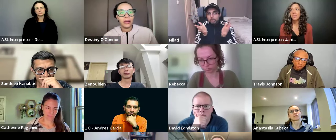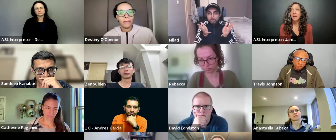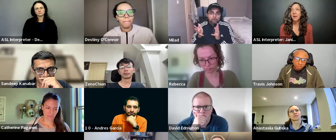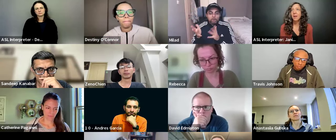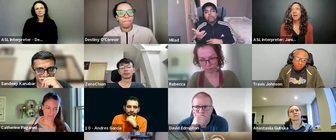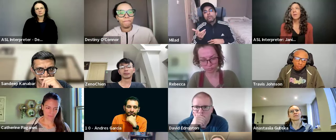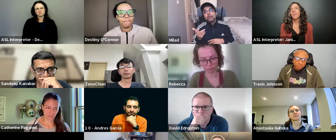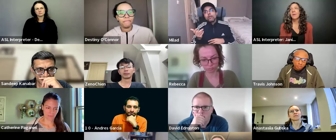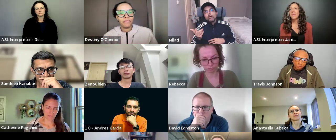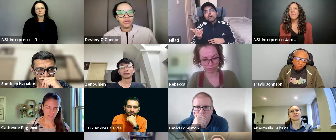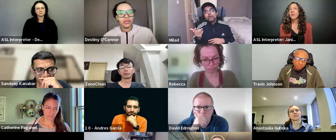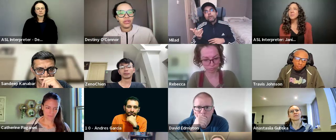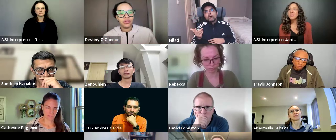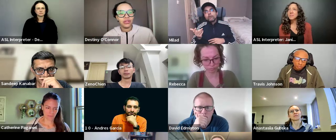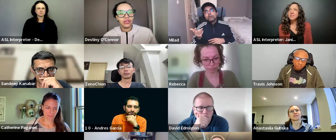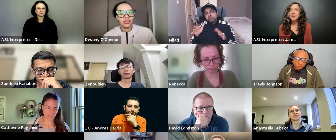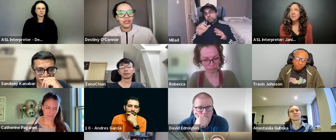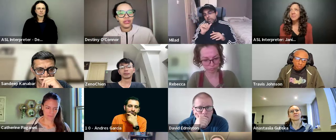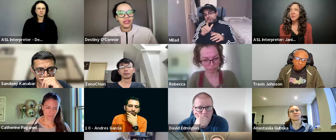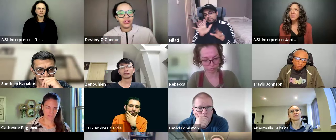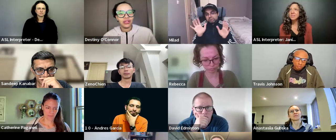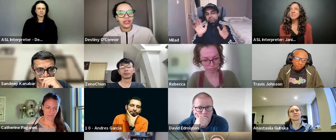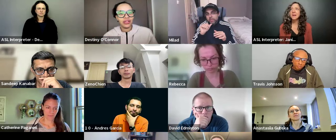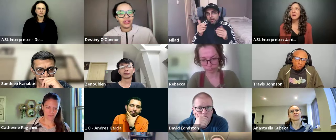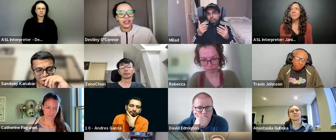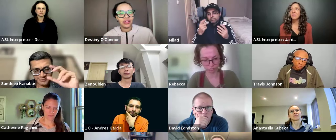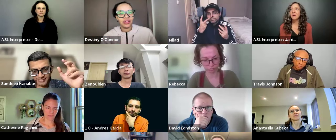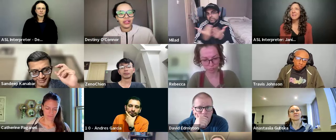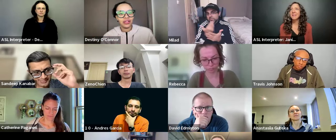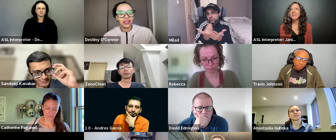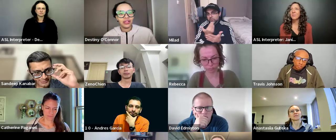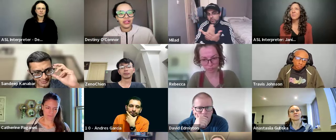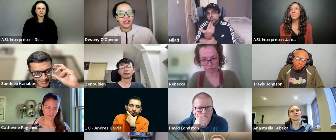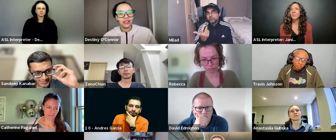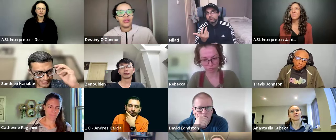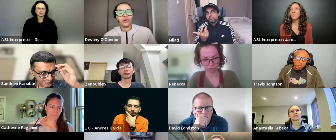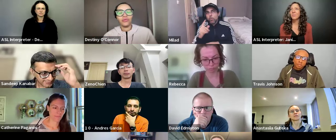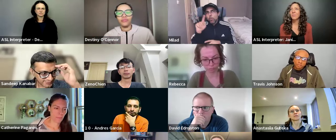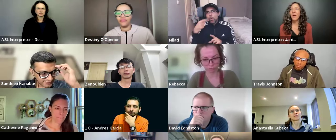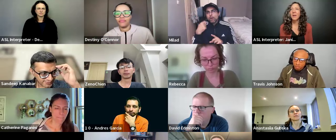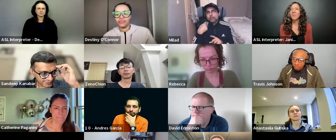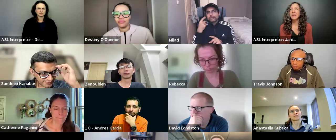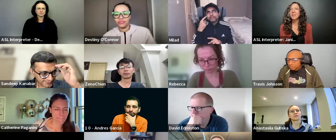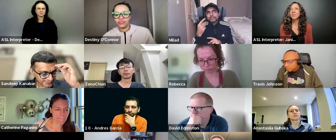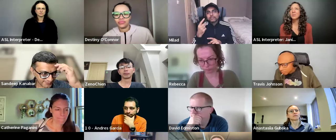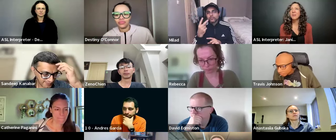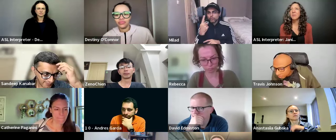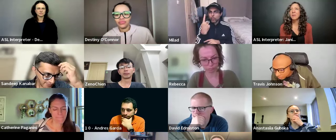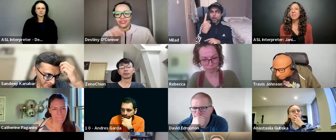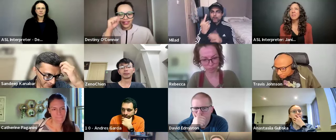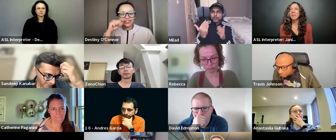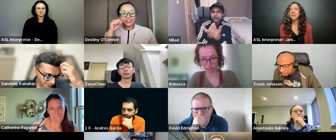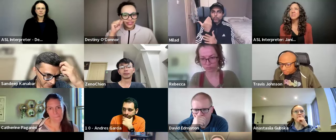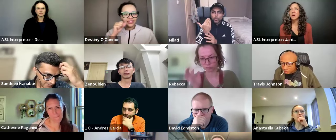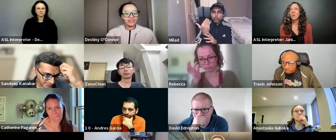they, were there. They were able to converse. But I don't think any new